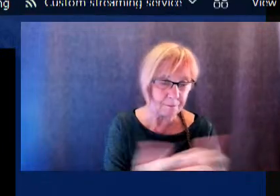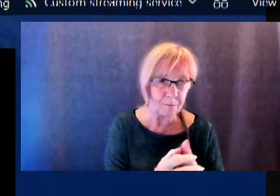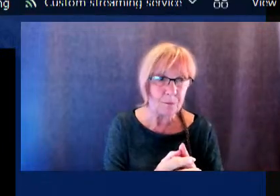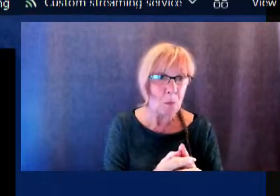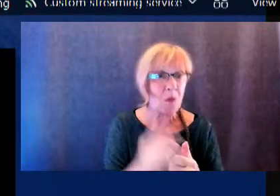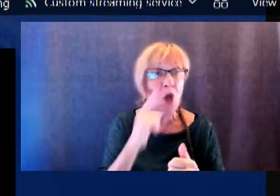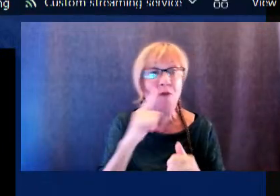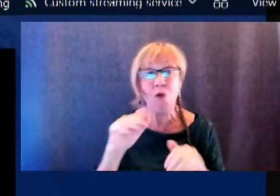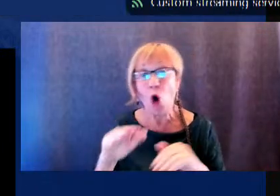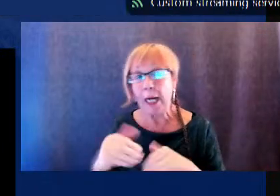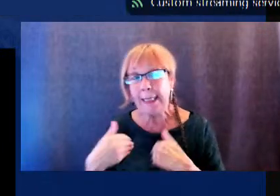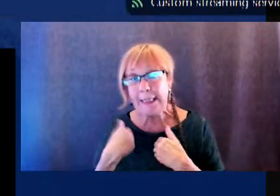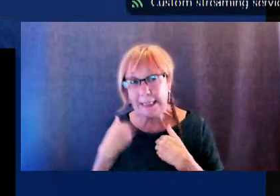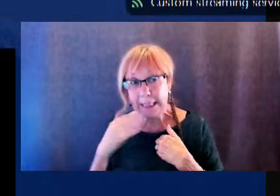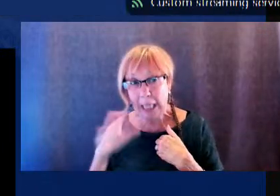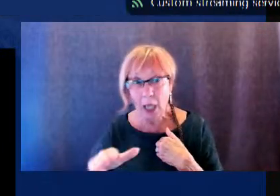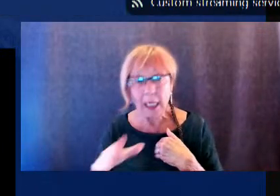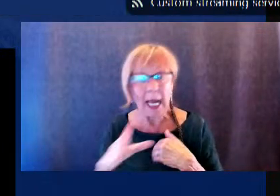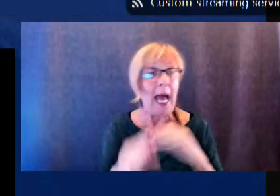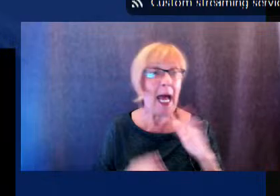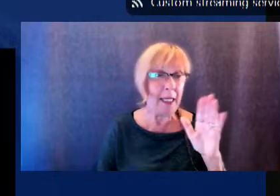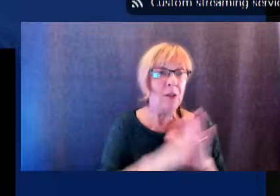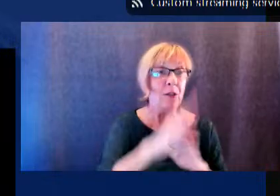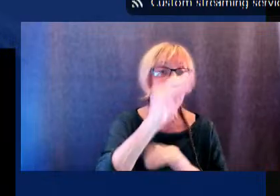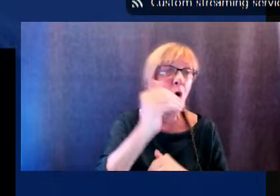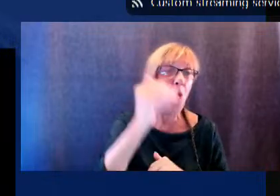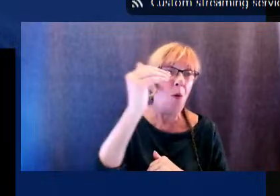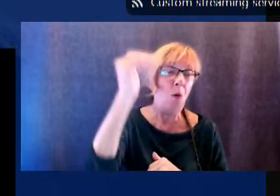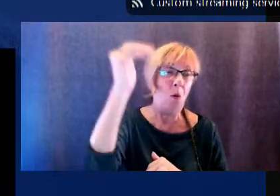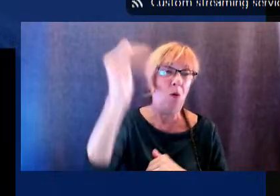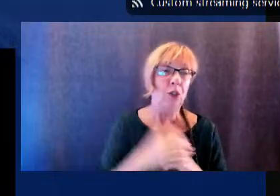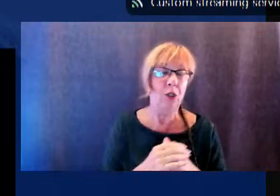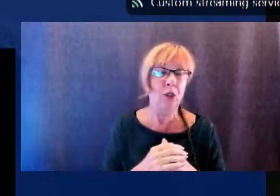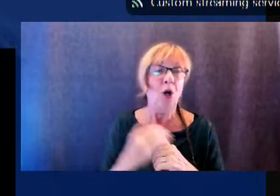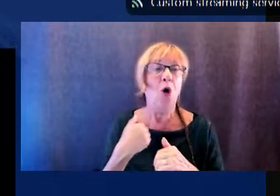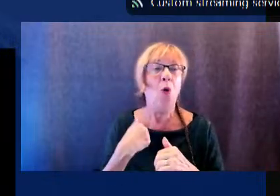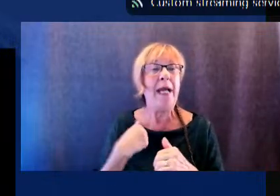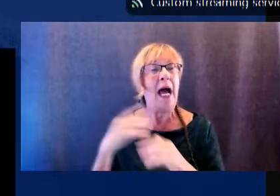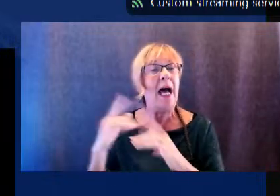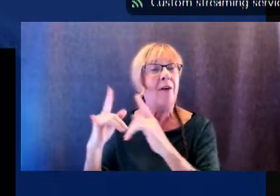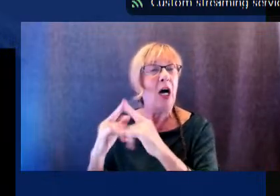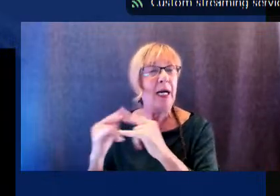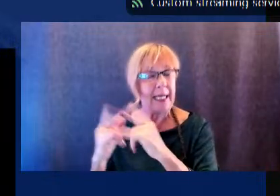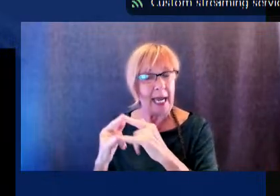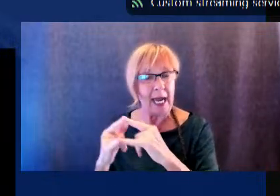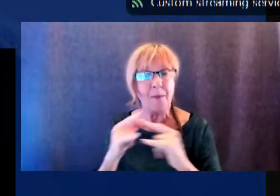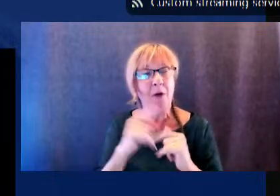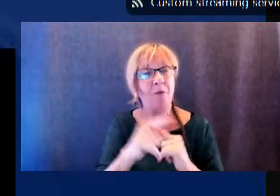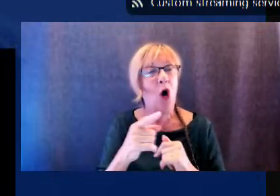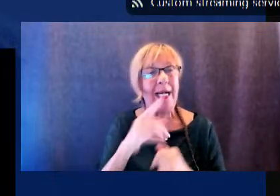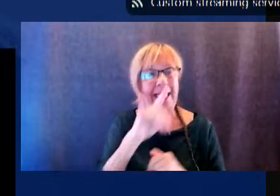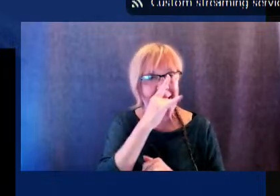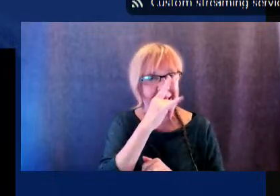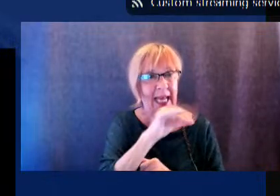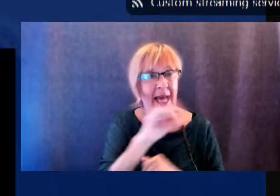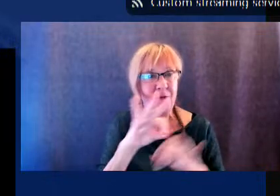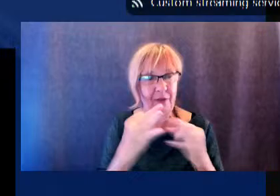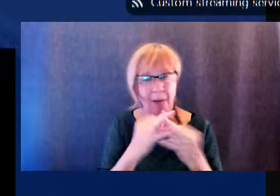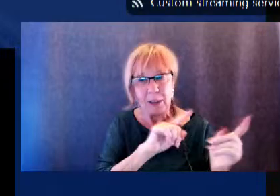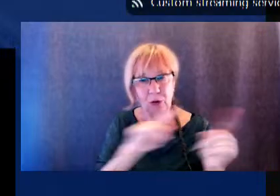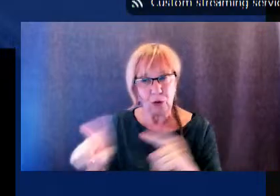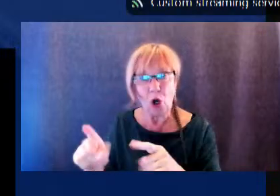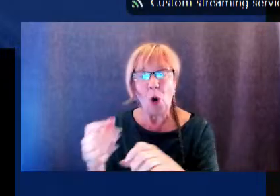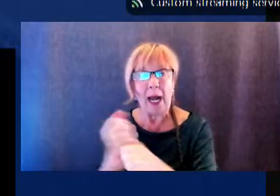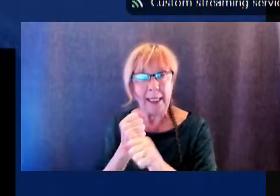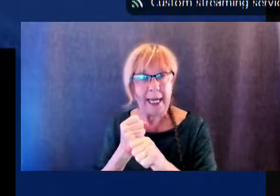care camps, offering a structured and safe place for kids and their families to receive resources and emotional medical